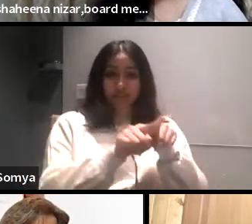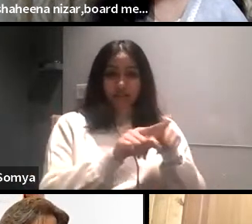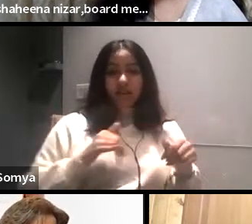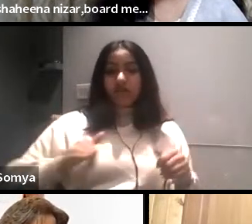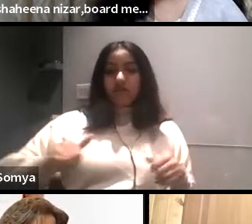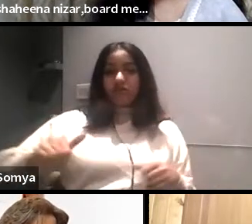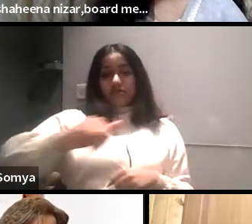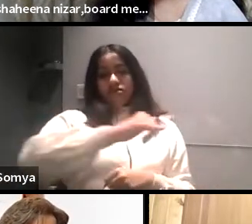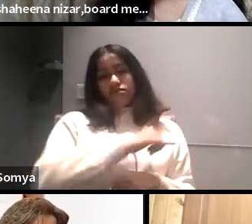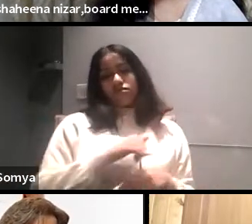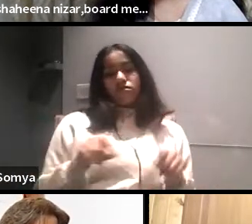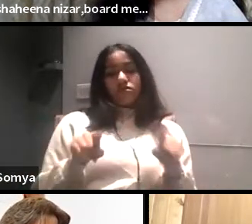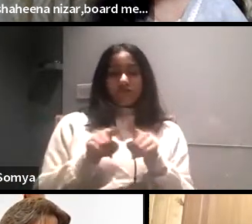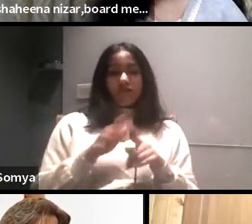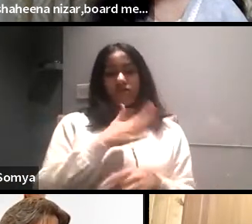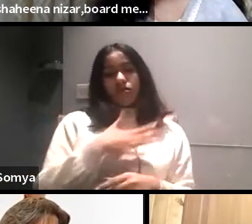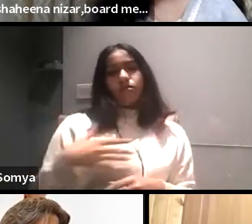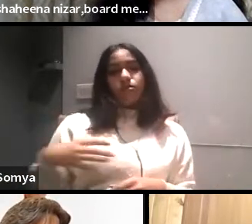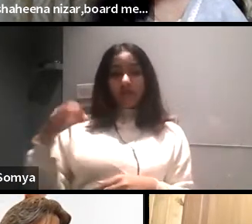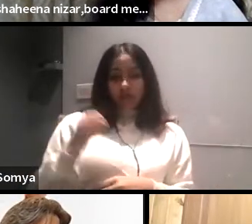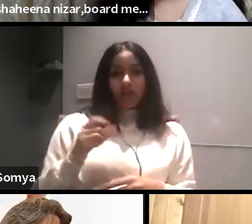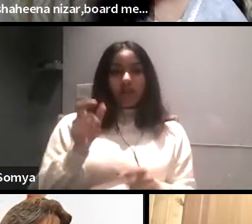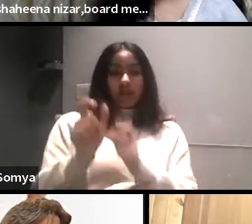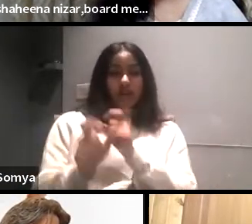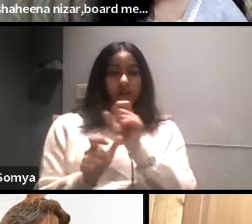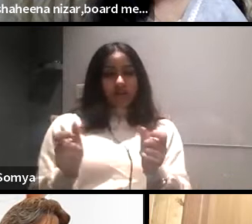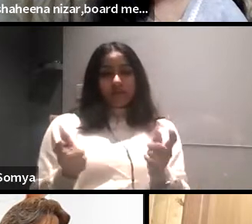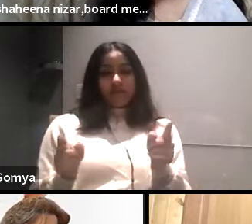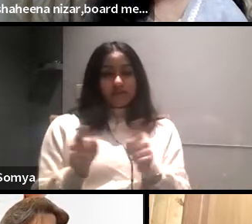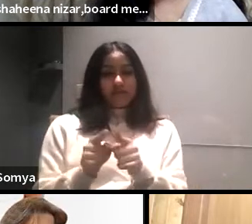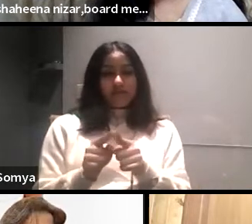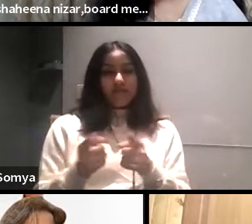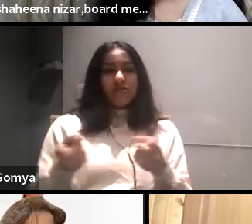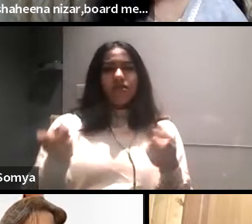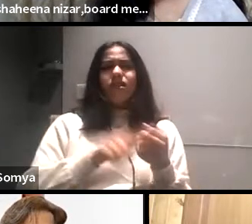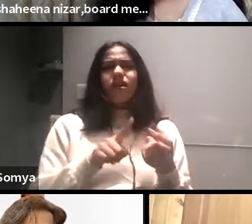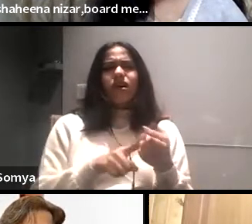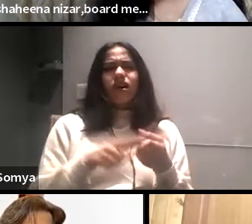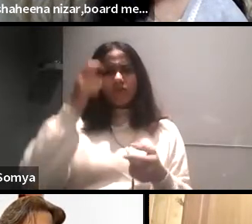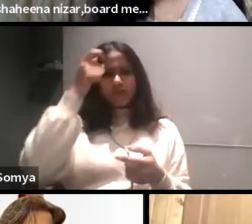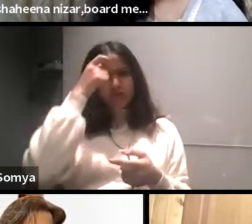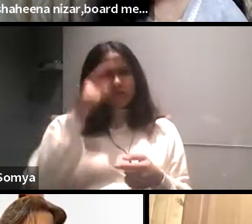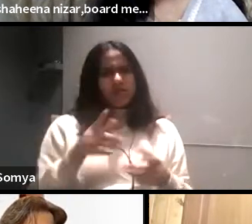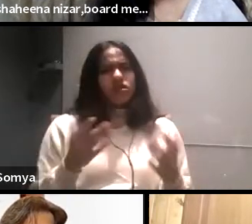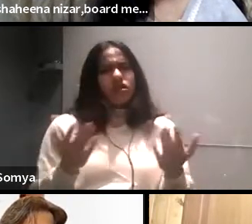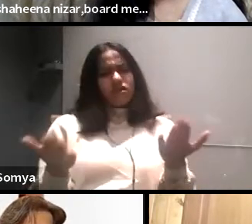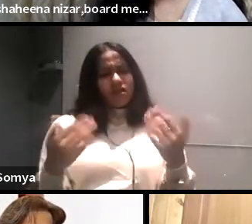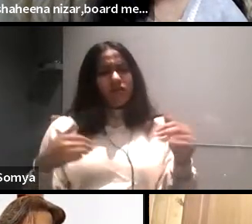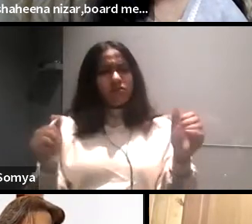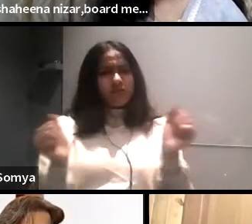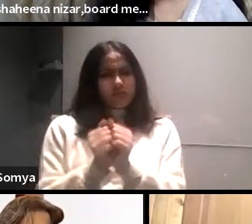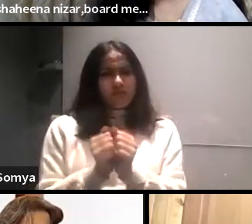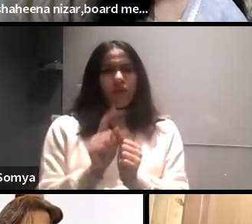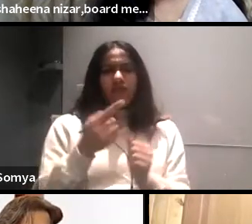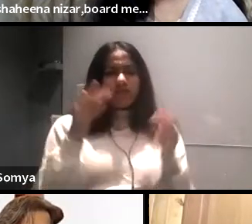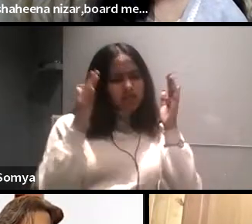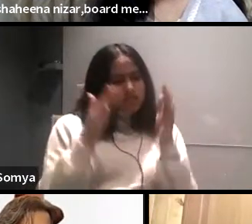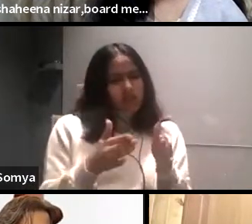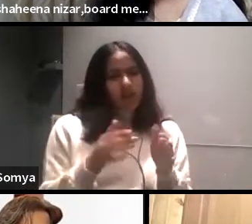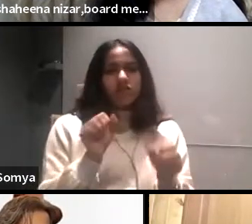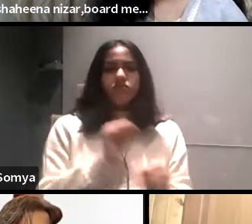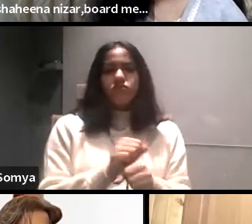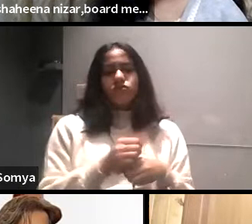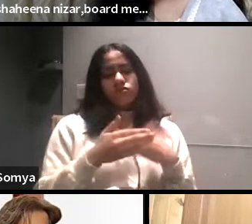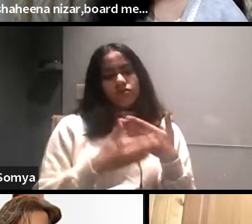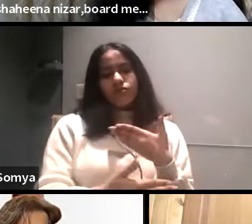of organizations such as people on this panel today coming together and constantly talking about how important it